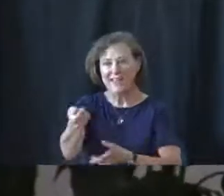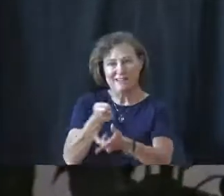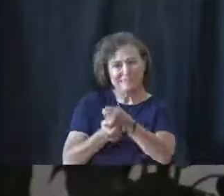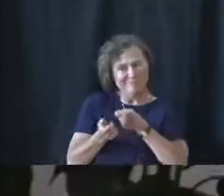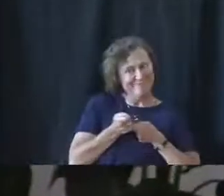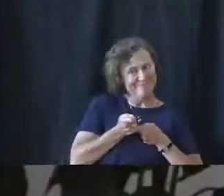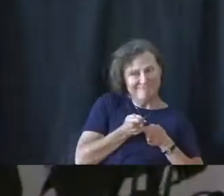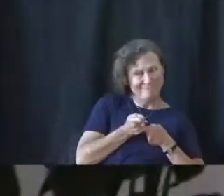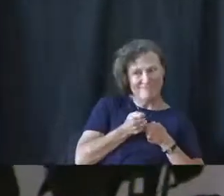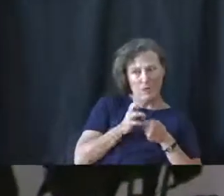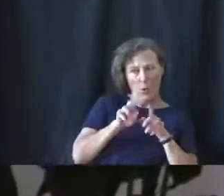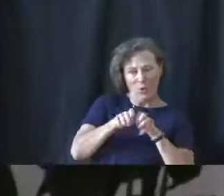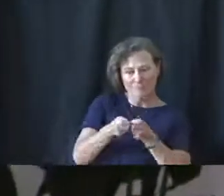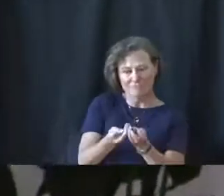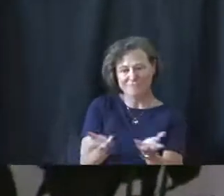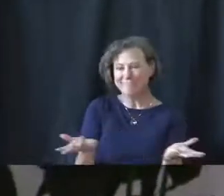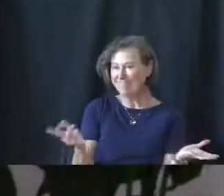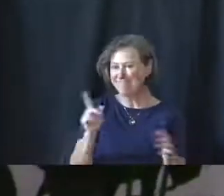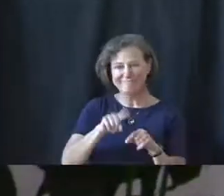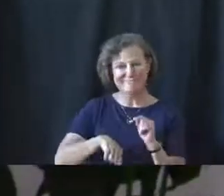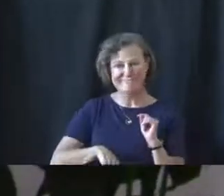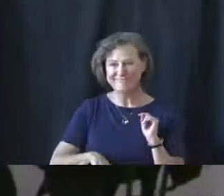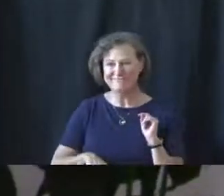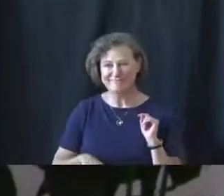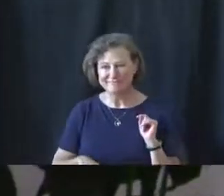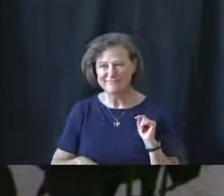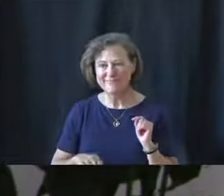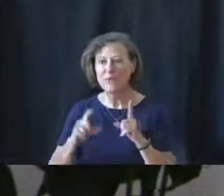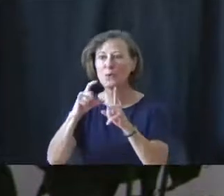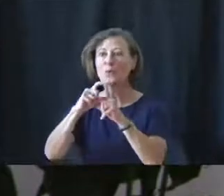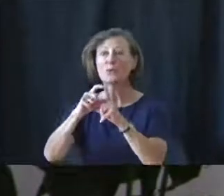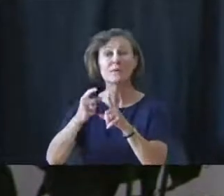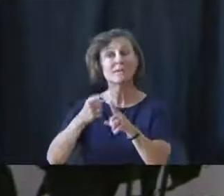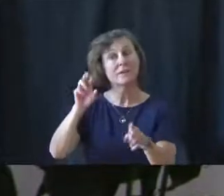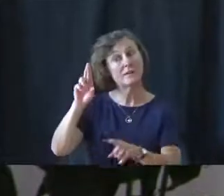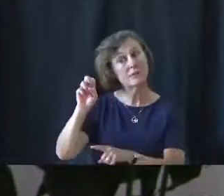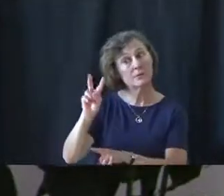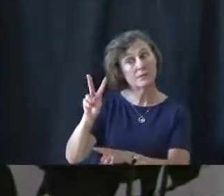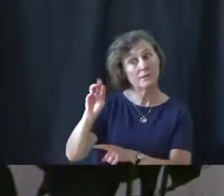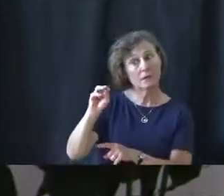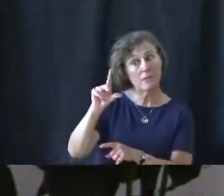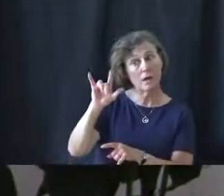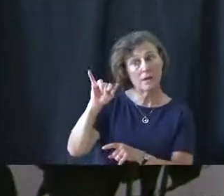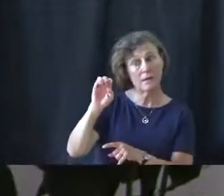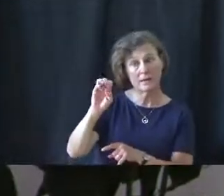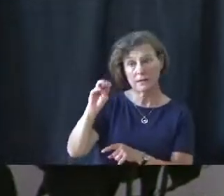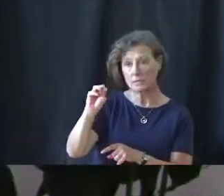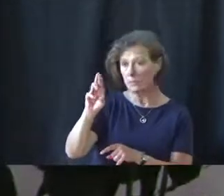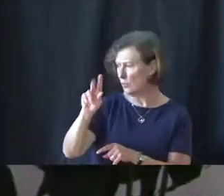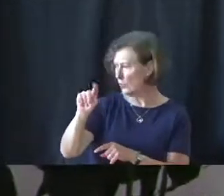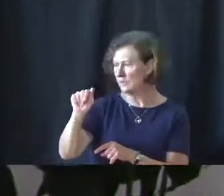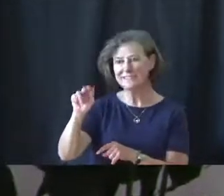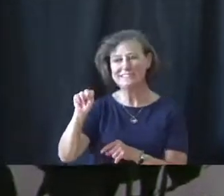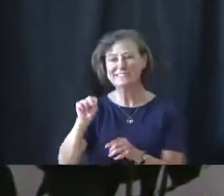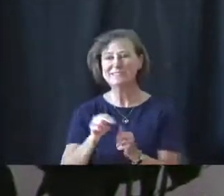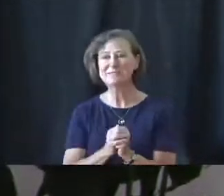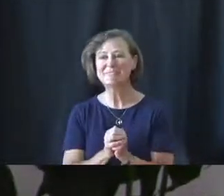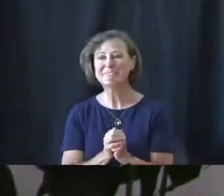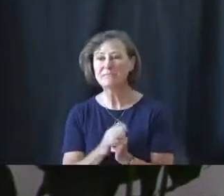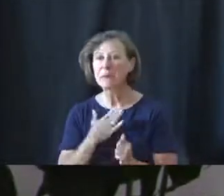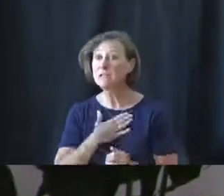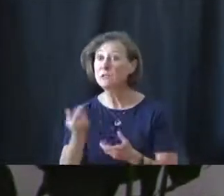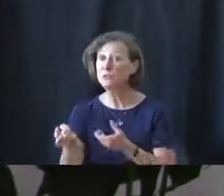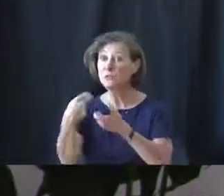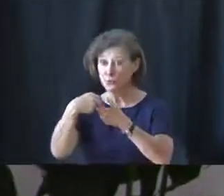or unraveled. Those are words of Reverend Molly Gordon. Please